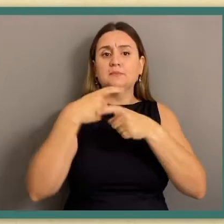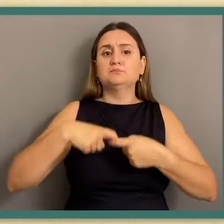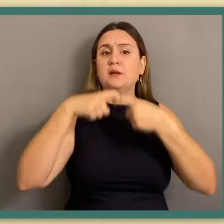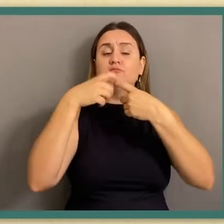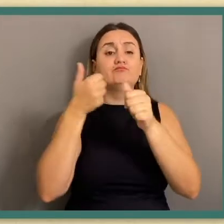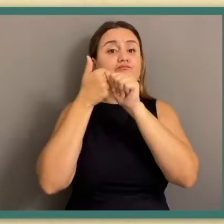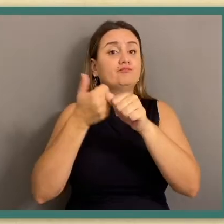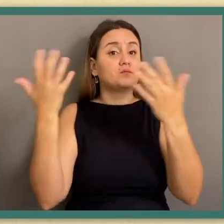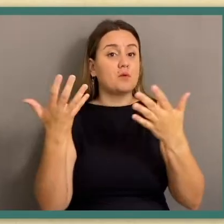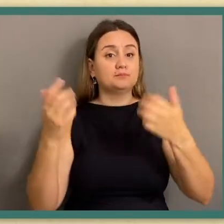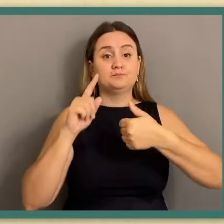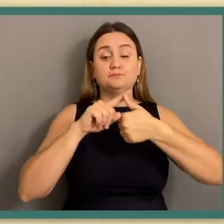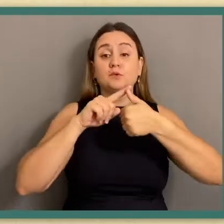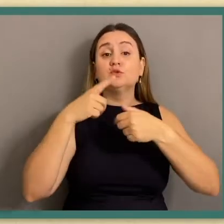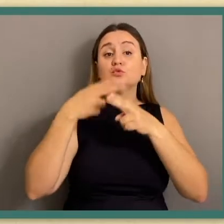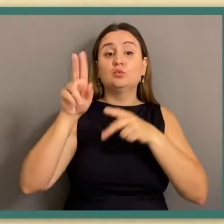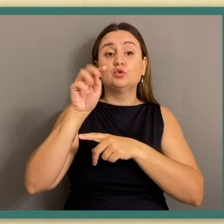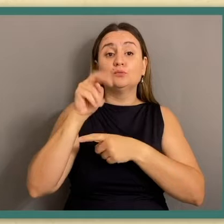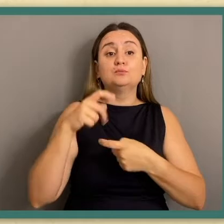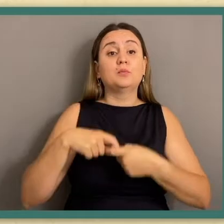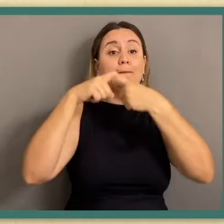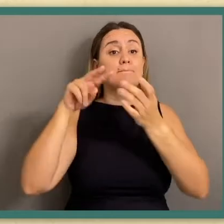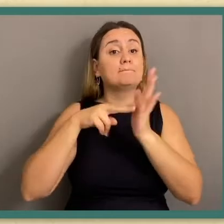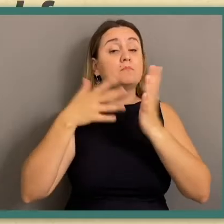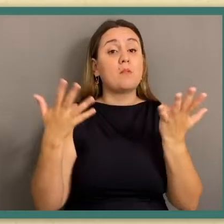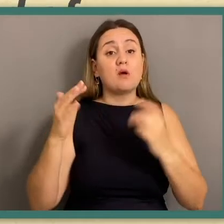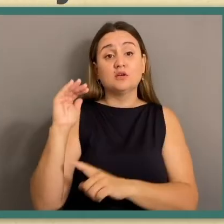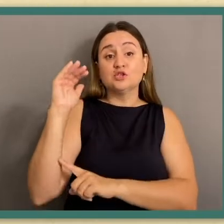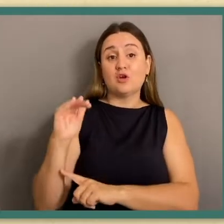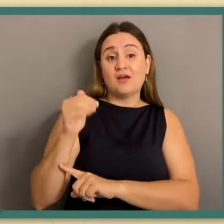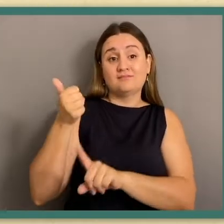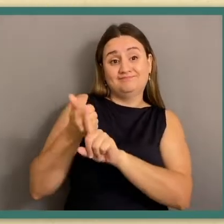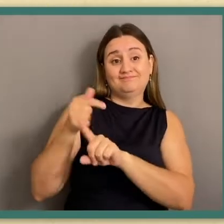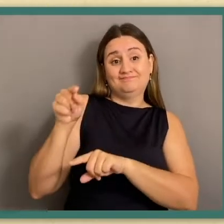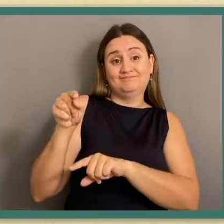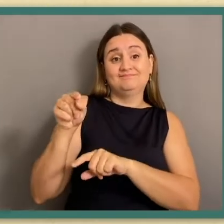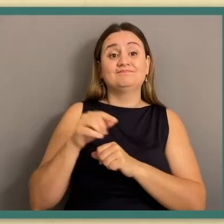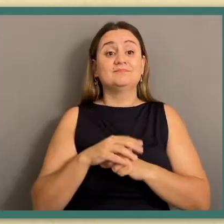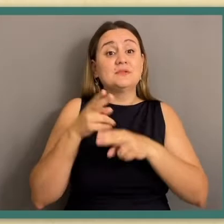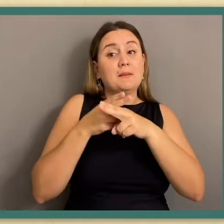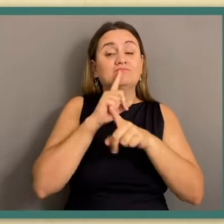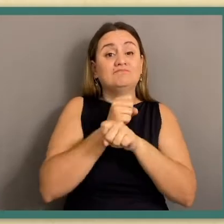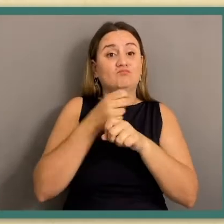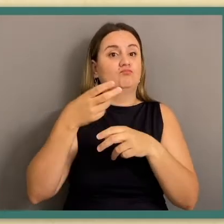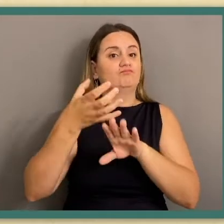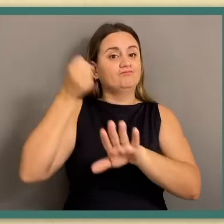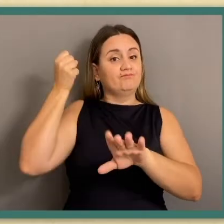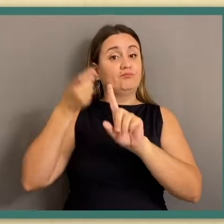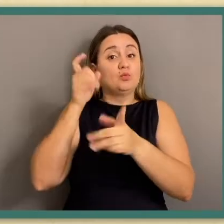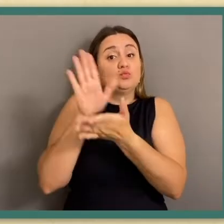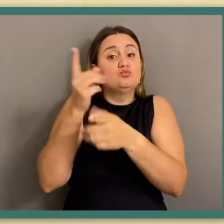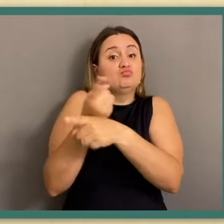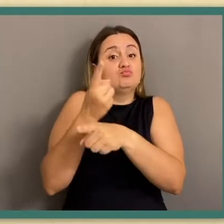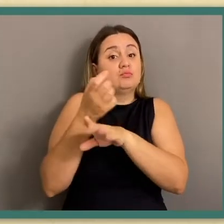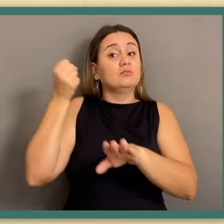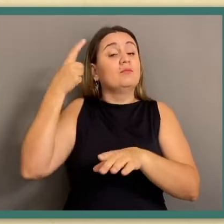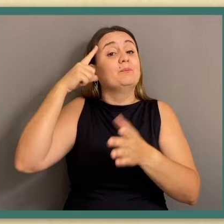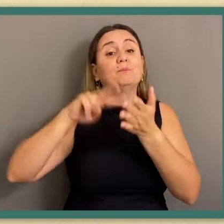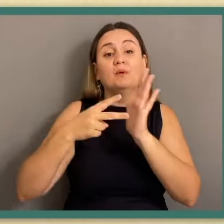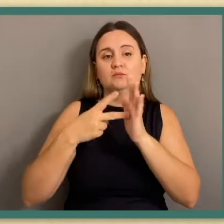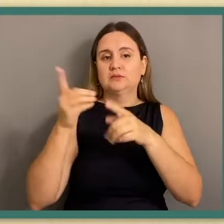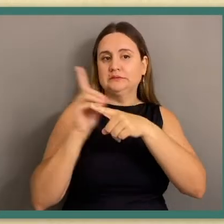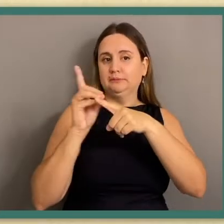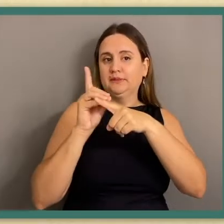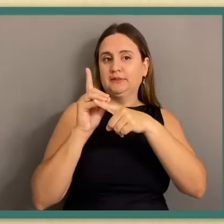as follows. Short-term suspension: instances in which a child is temporarily removed from their regular school